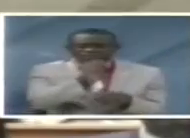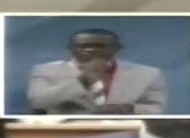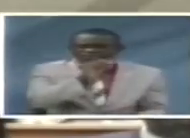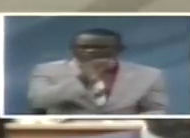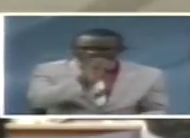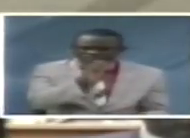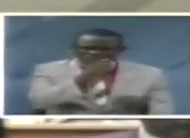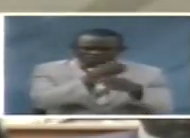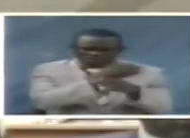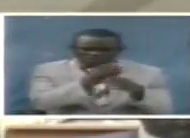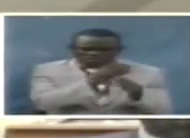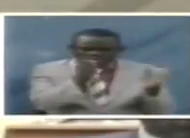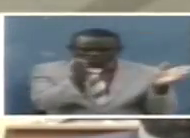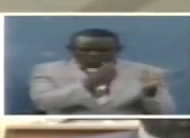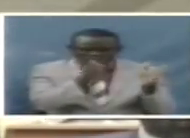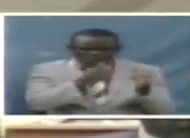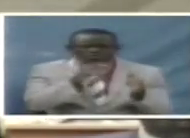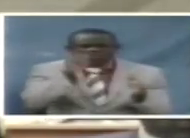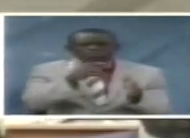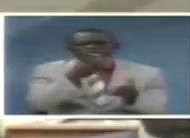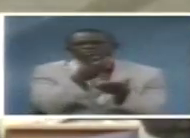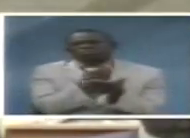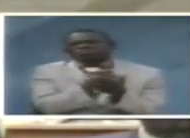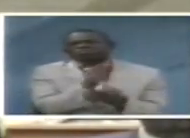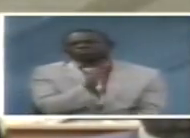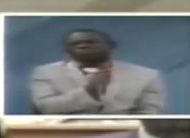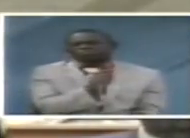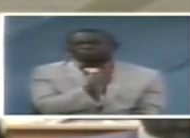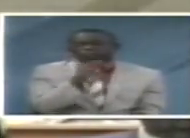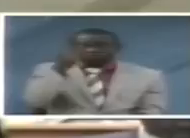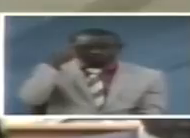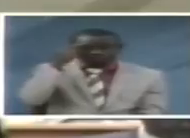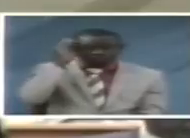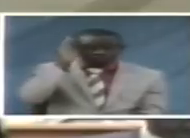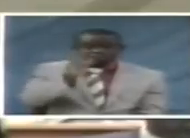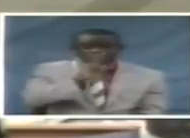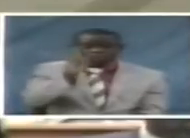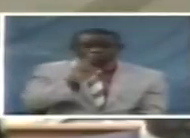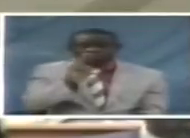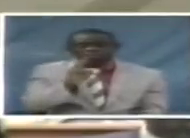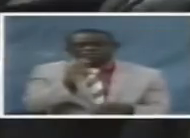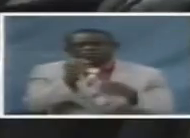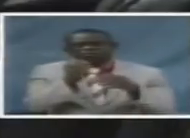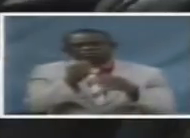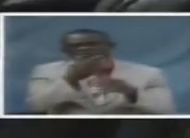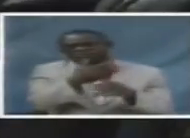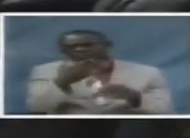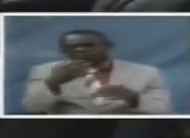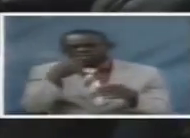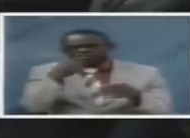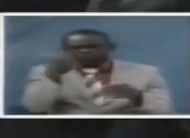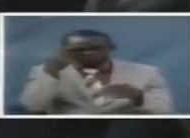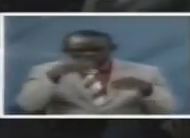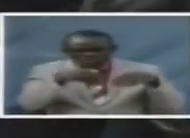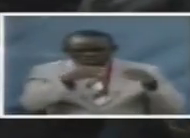medium enterprises, government will include the use of securities and stocks as collateral.